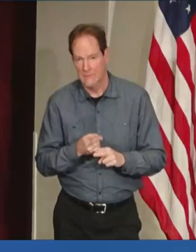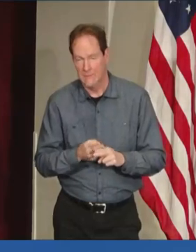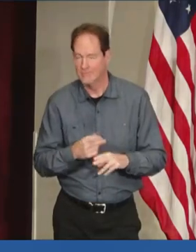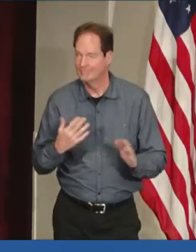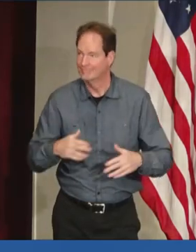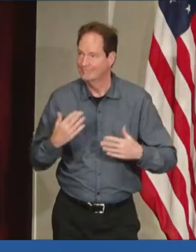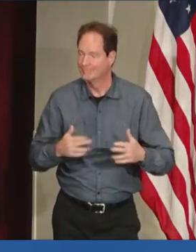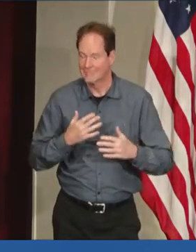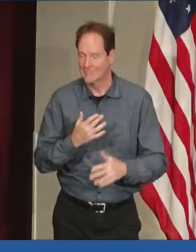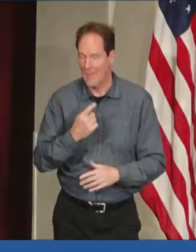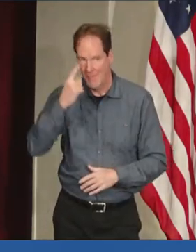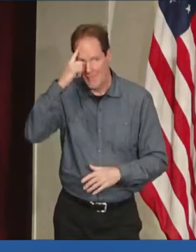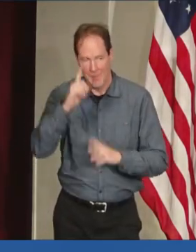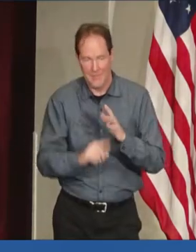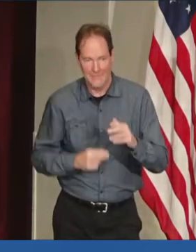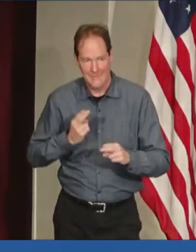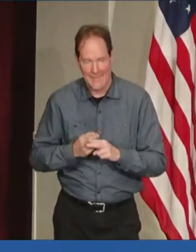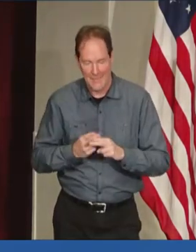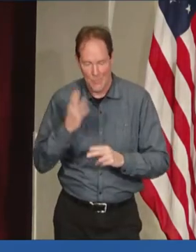goodness, why am I forgetting?